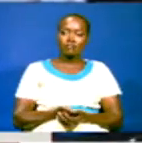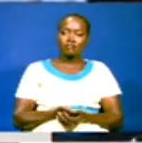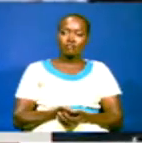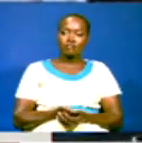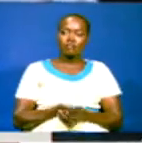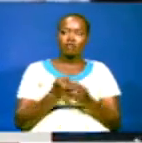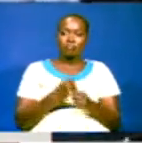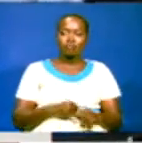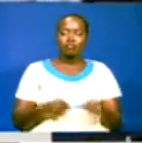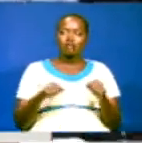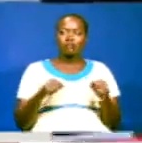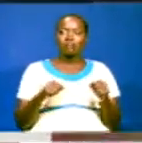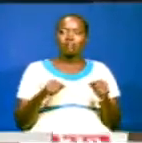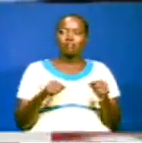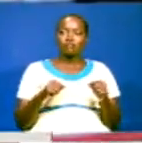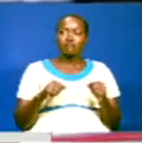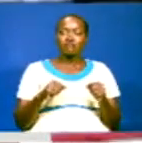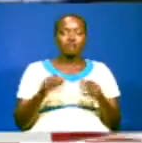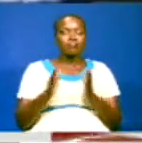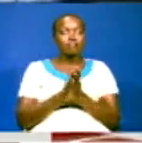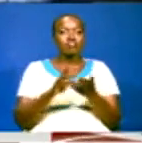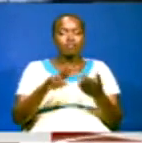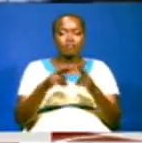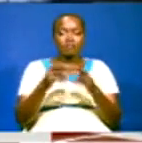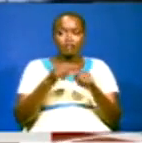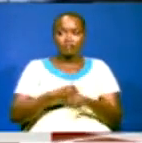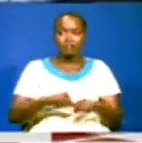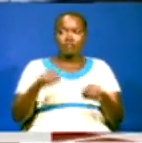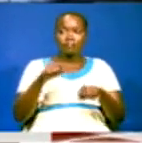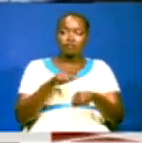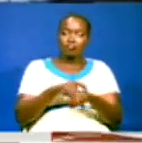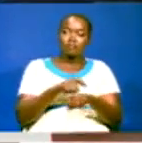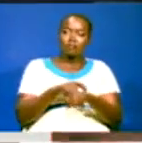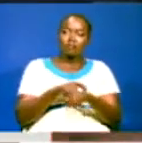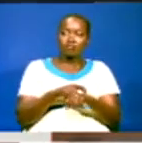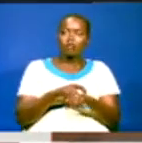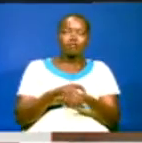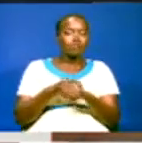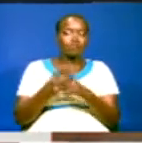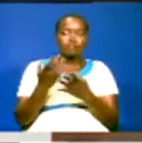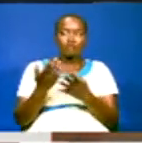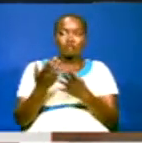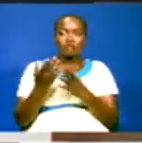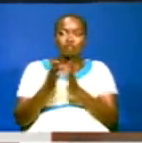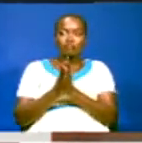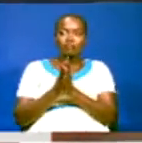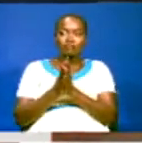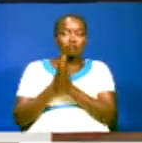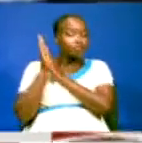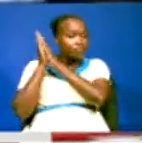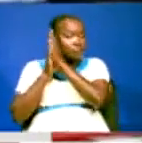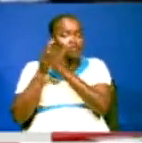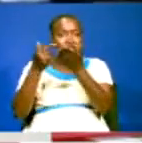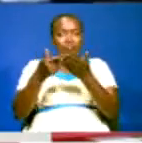Chairperson, I think I got in touch with the chair when I was in Jamaica, and we discussed about the